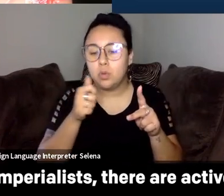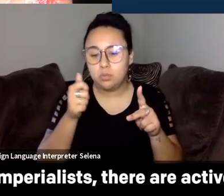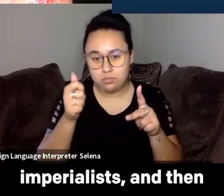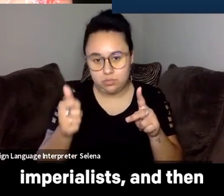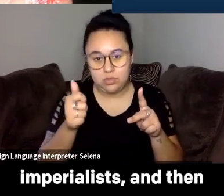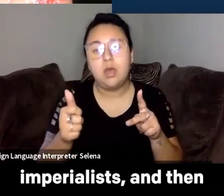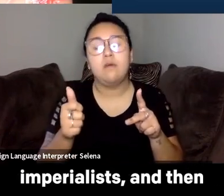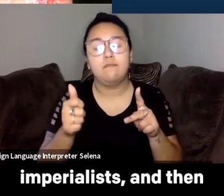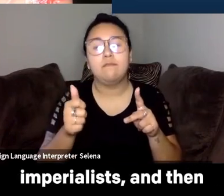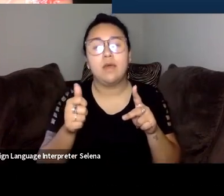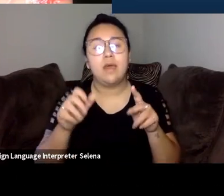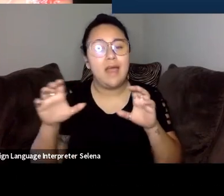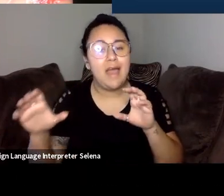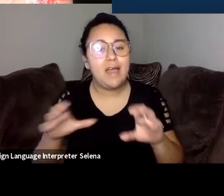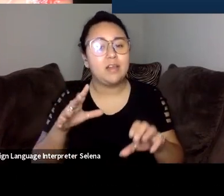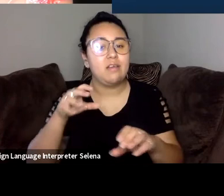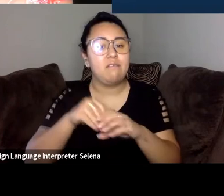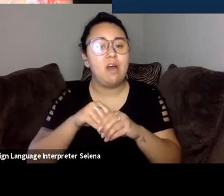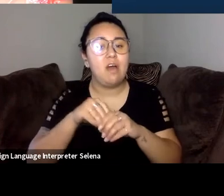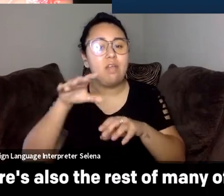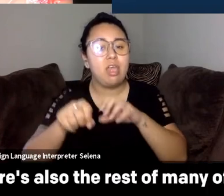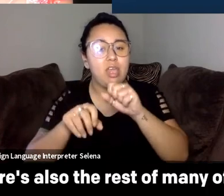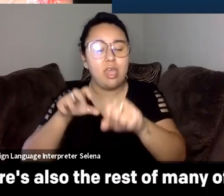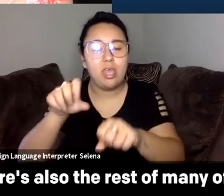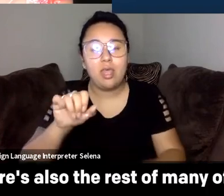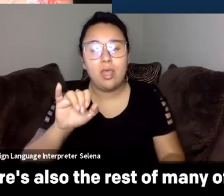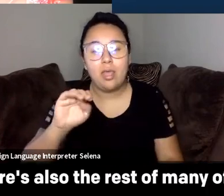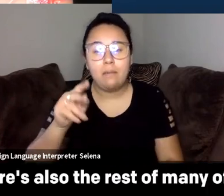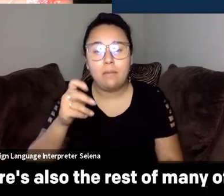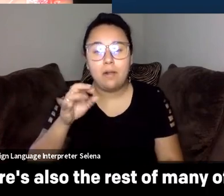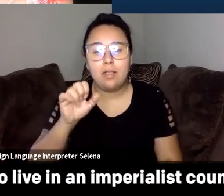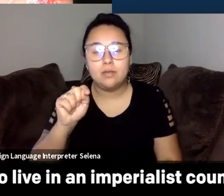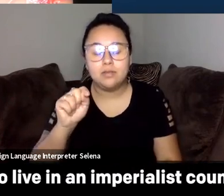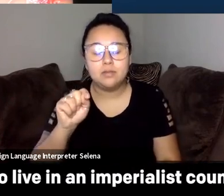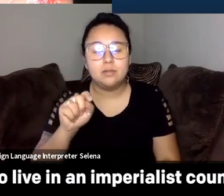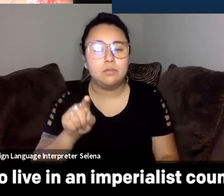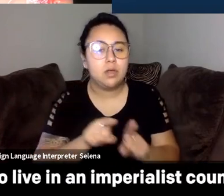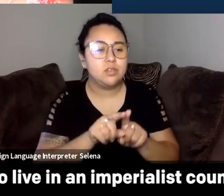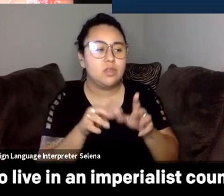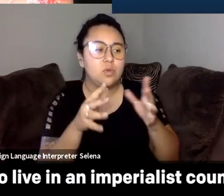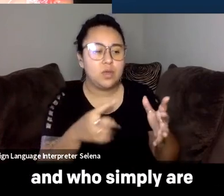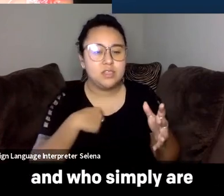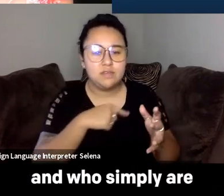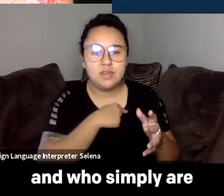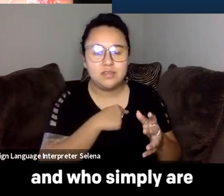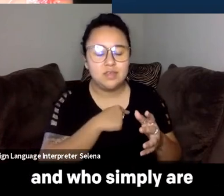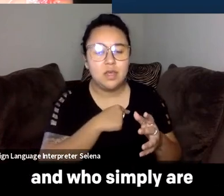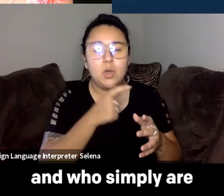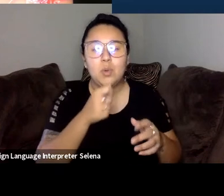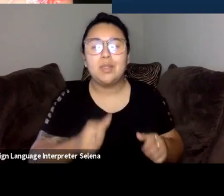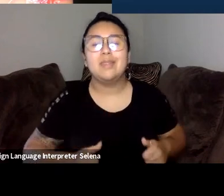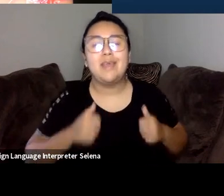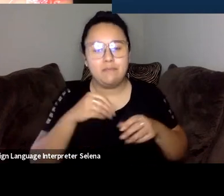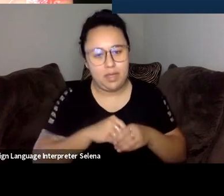are active imperialists, and then there's also the rest of many of us who live in an imperialist country and who simply